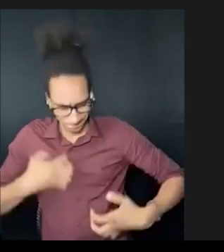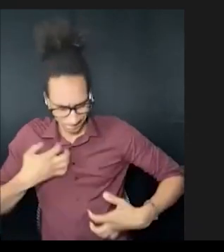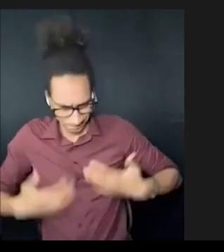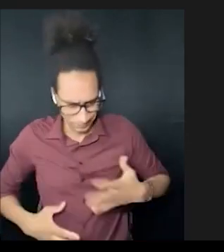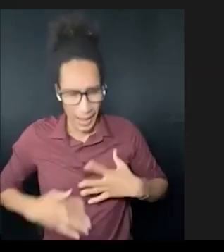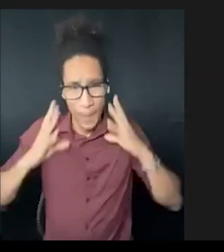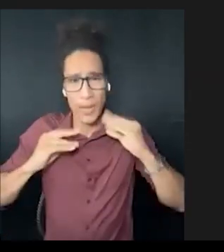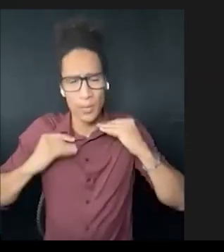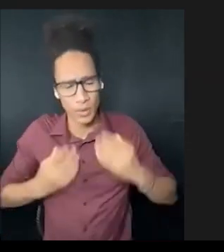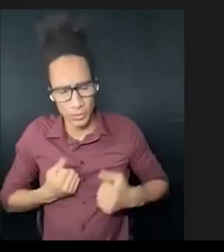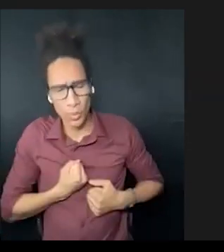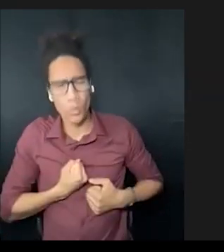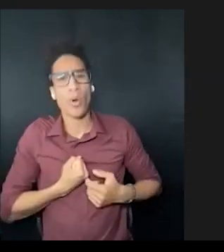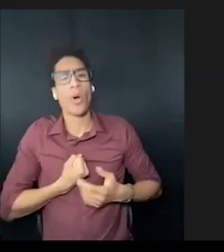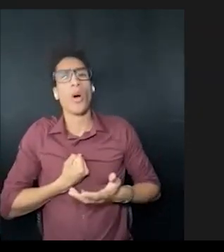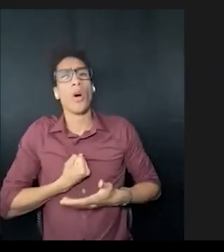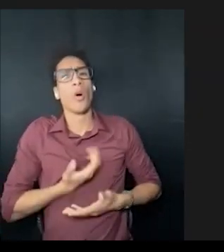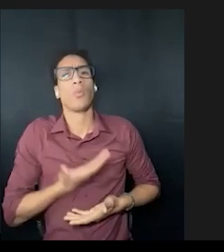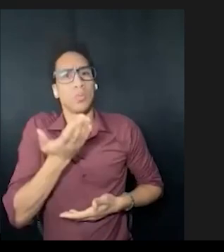As I learned when I was a high school dean,